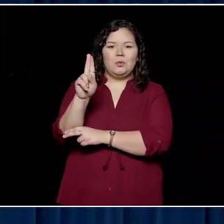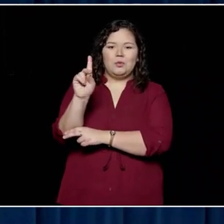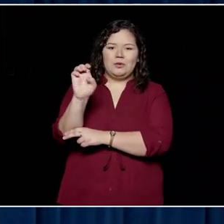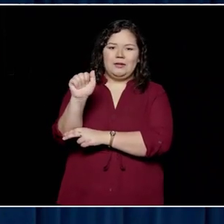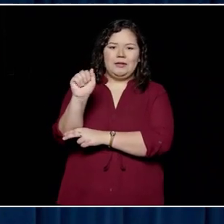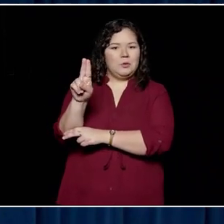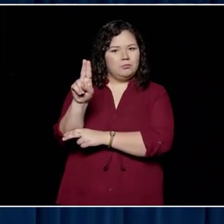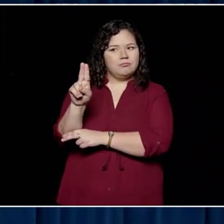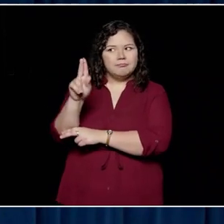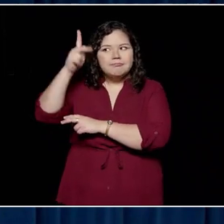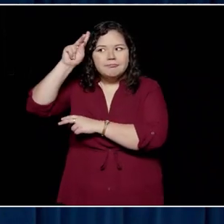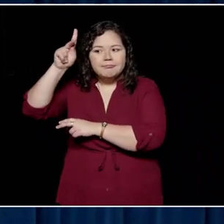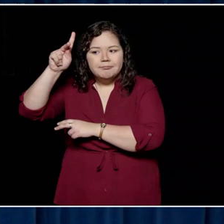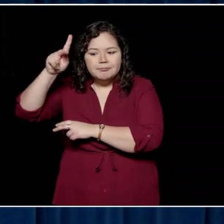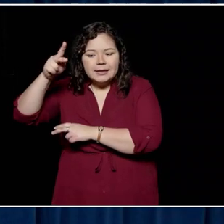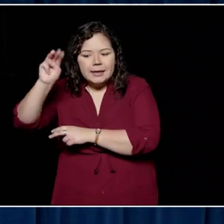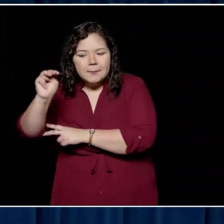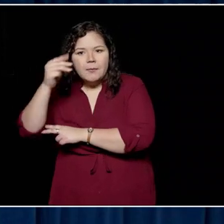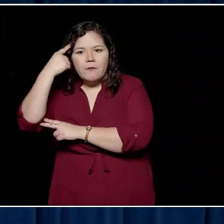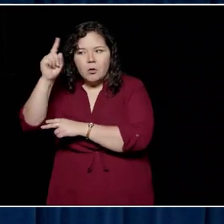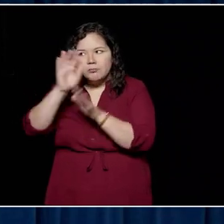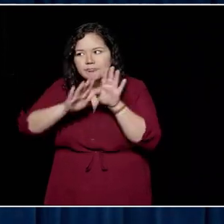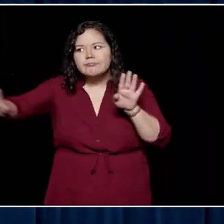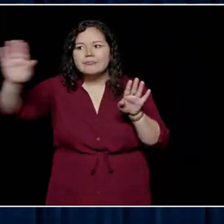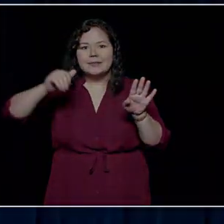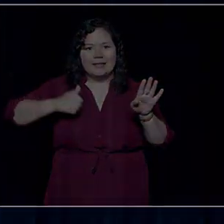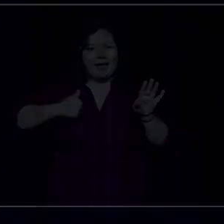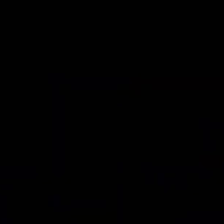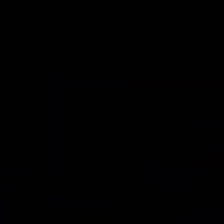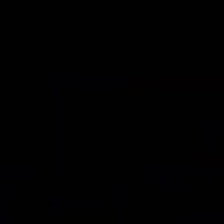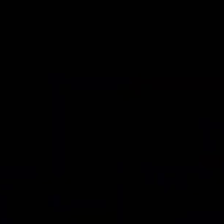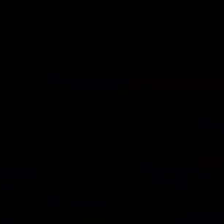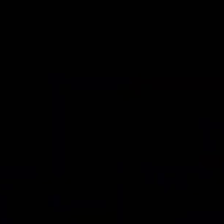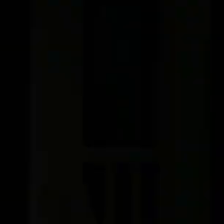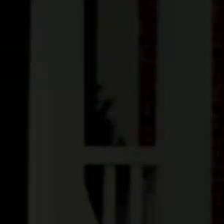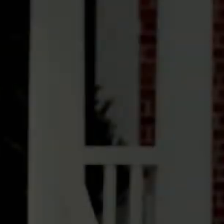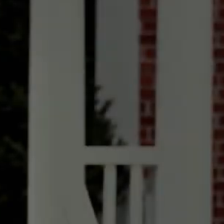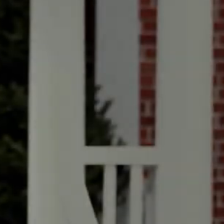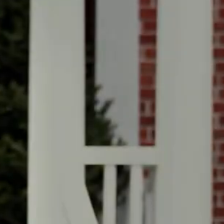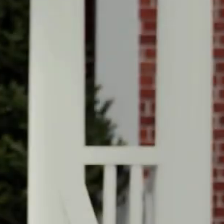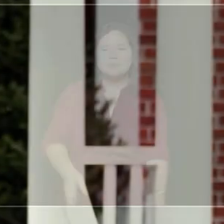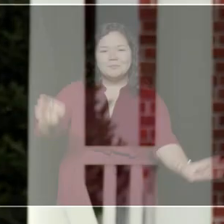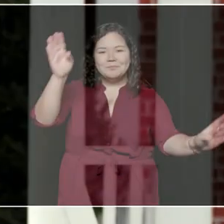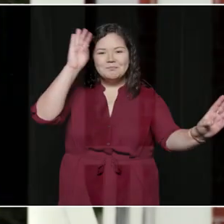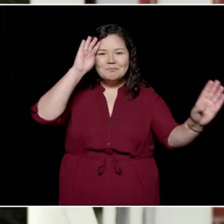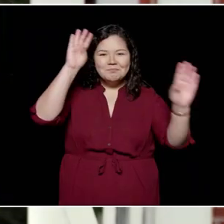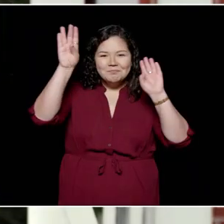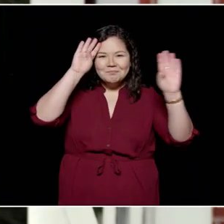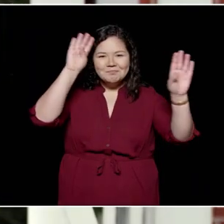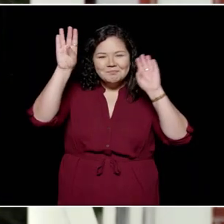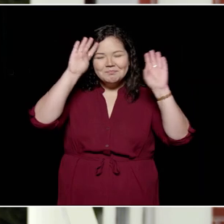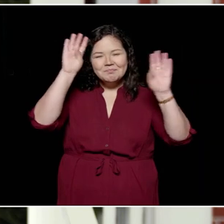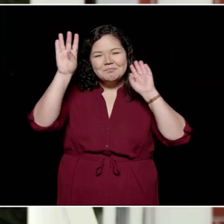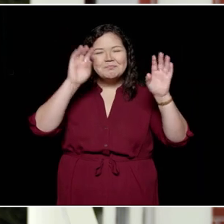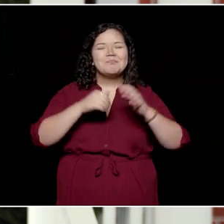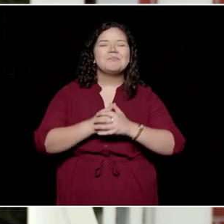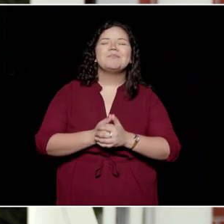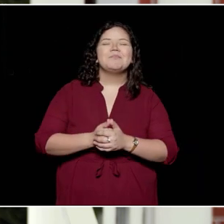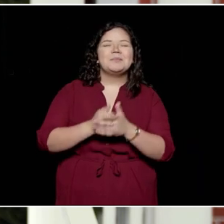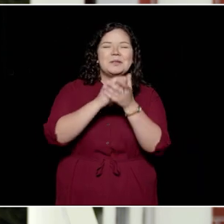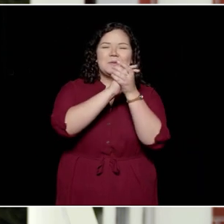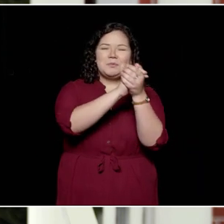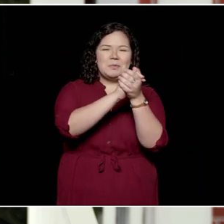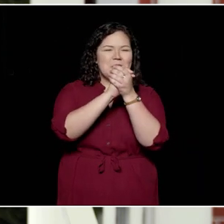Prime Minister of Canada, to speak to the graduating class. Hello, everyone. Bonjour à tous,